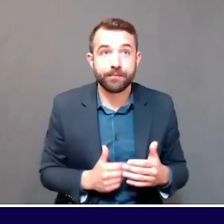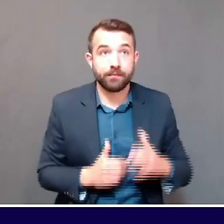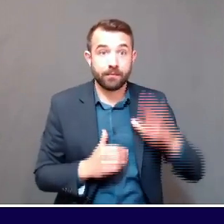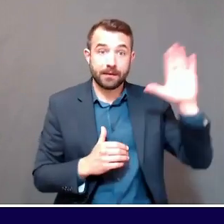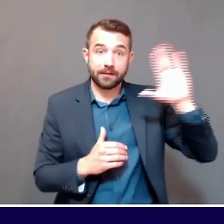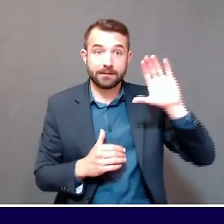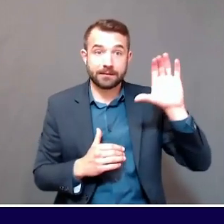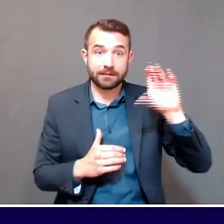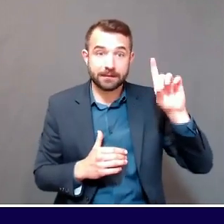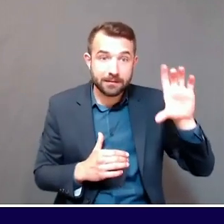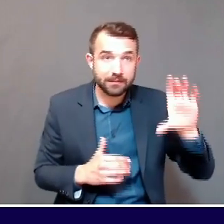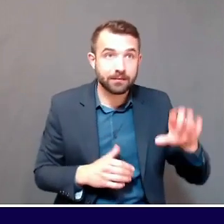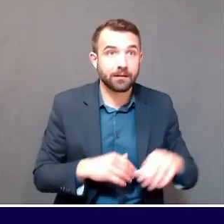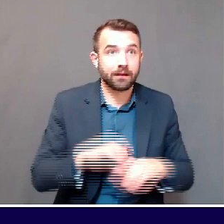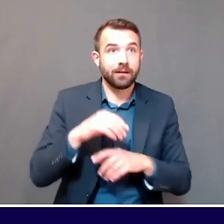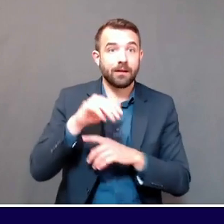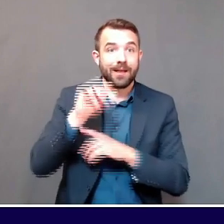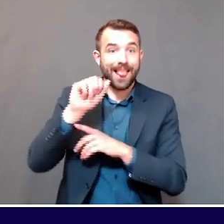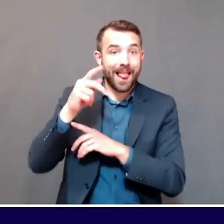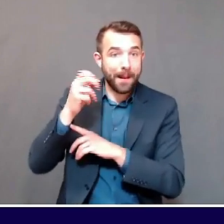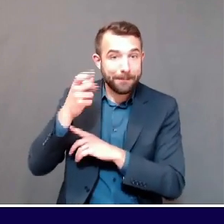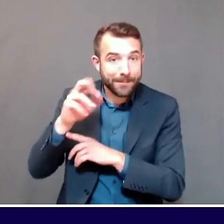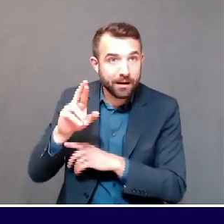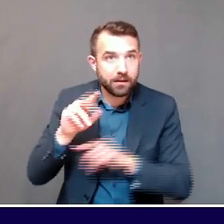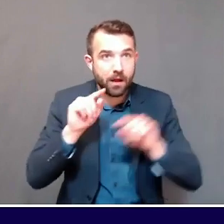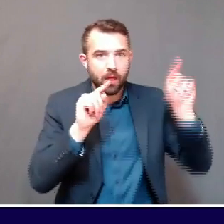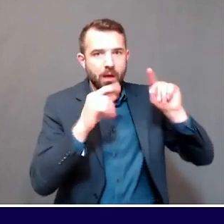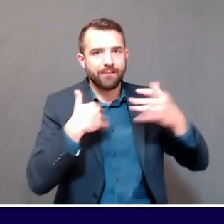thank them for the quick work that they've been able to do.